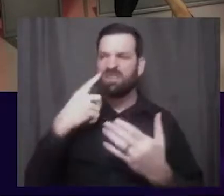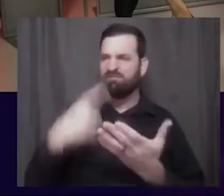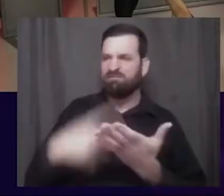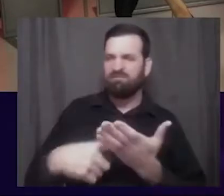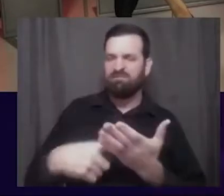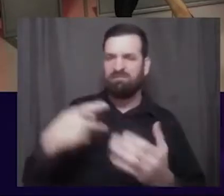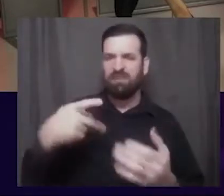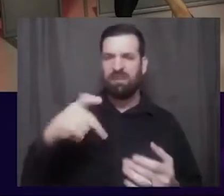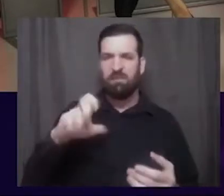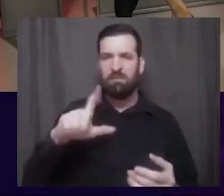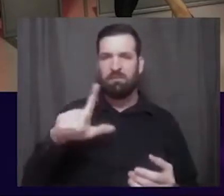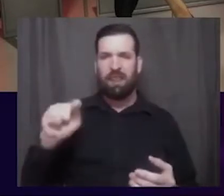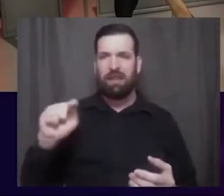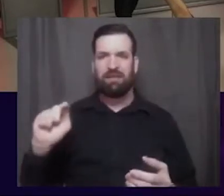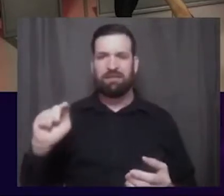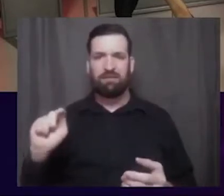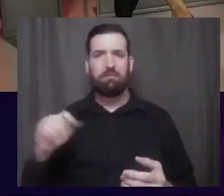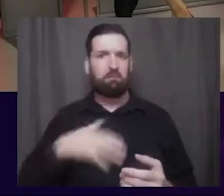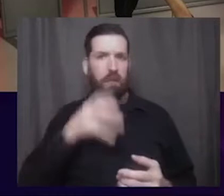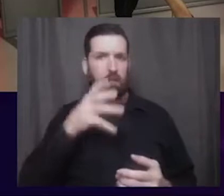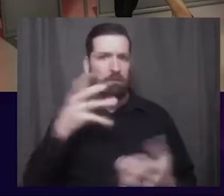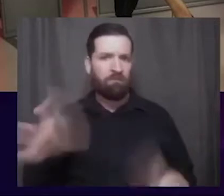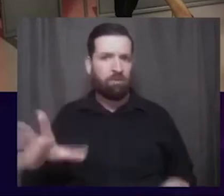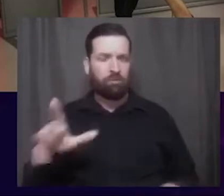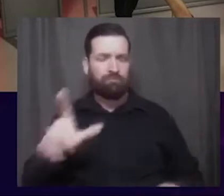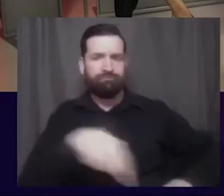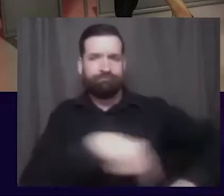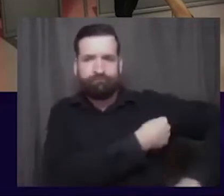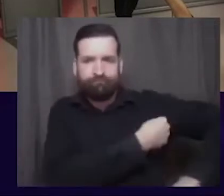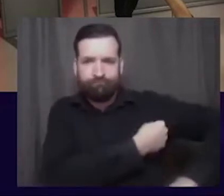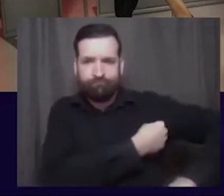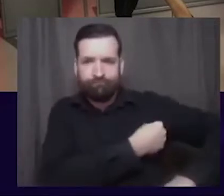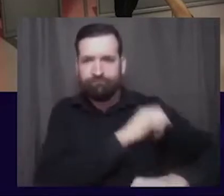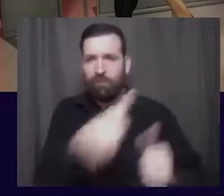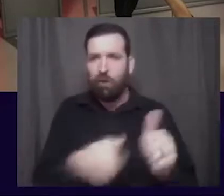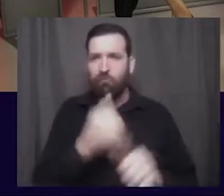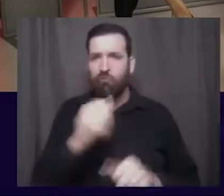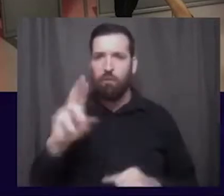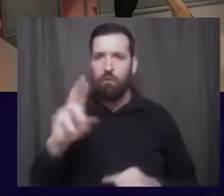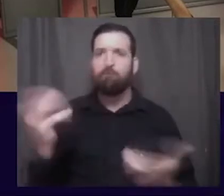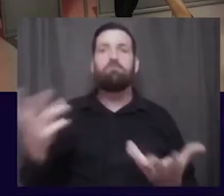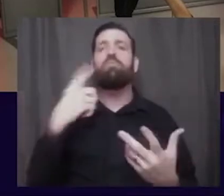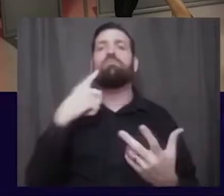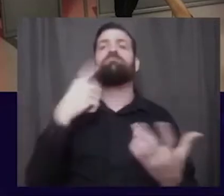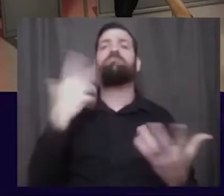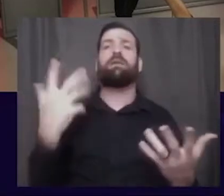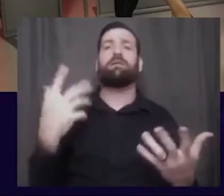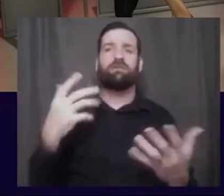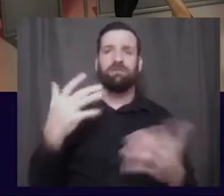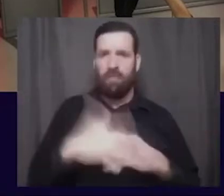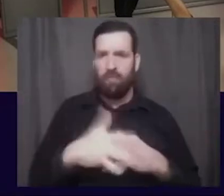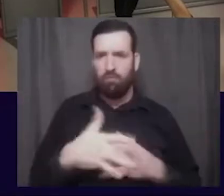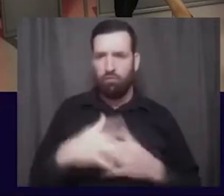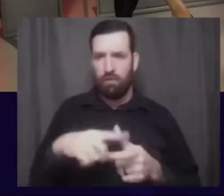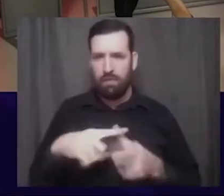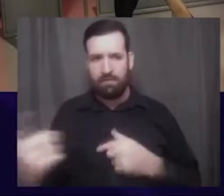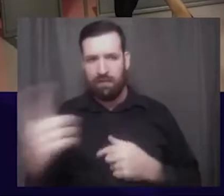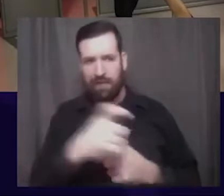mom got pellets under her arm when she was going through menopause. What have you heard about what's available out there? And I want to run it by our experts.